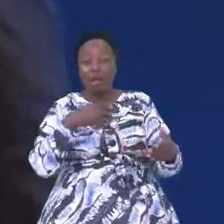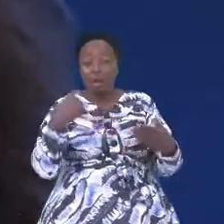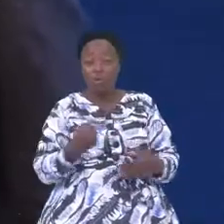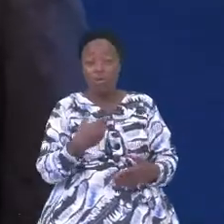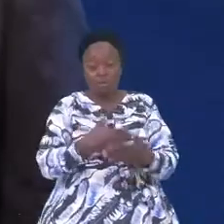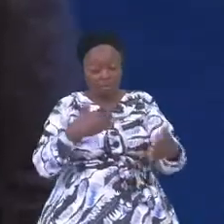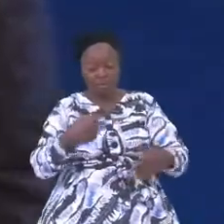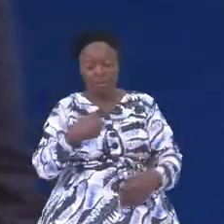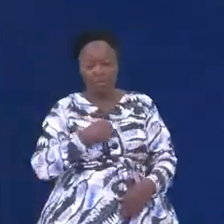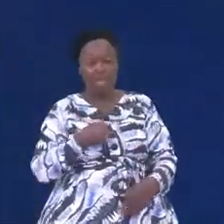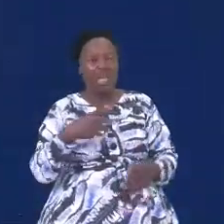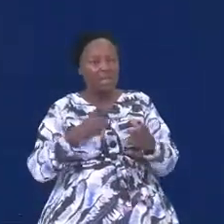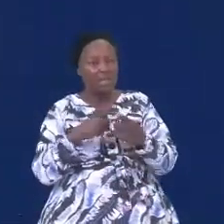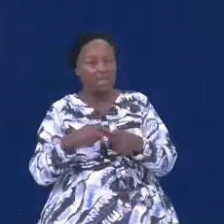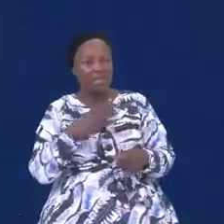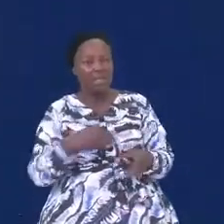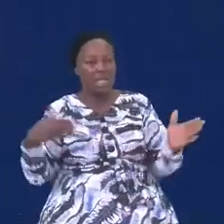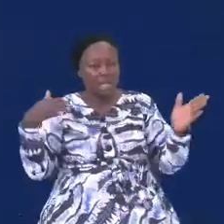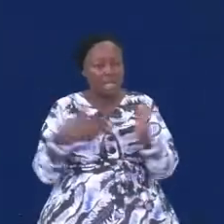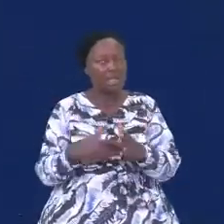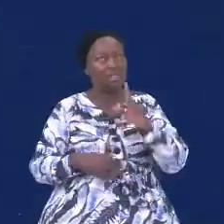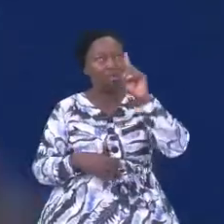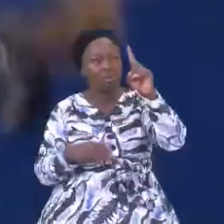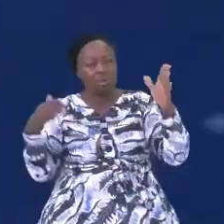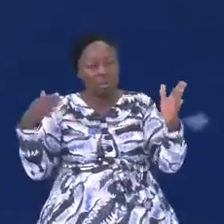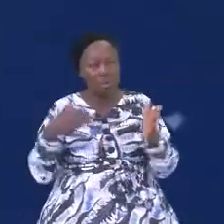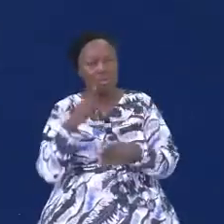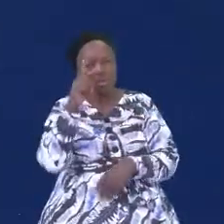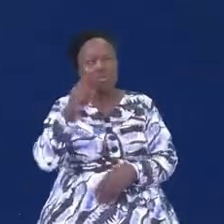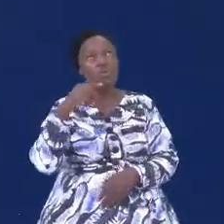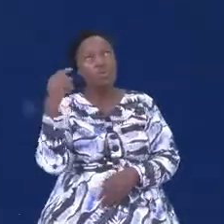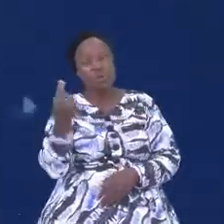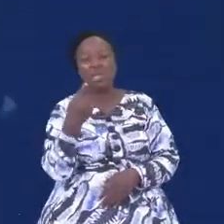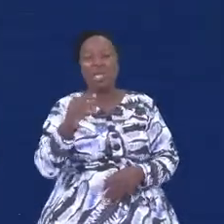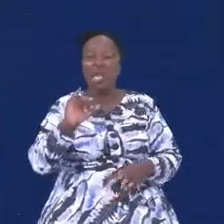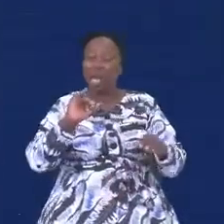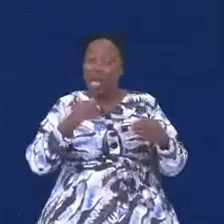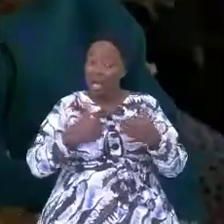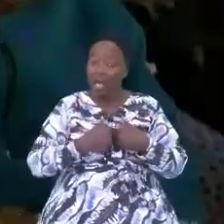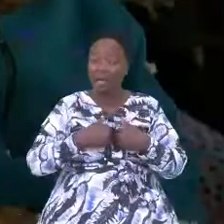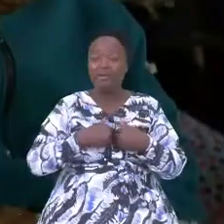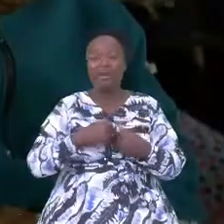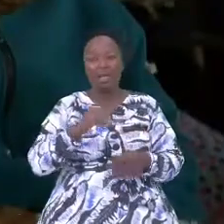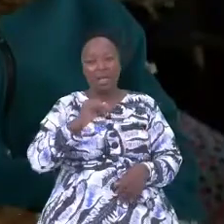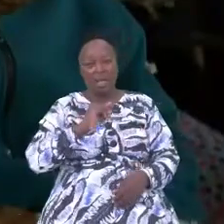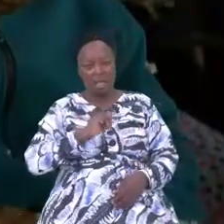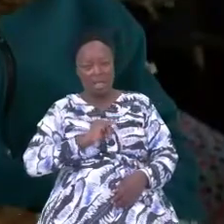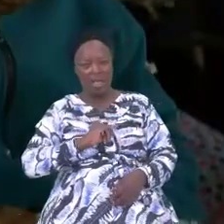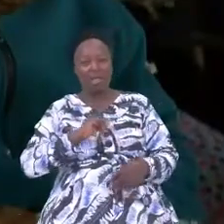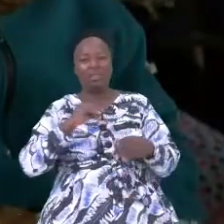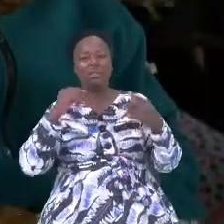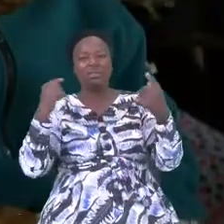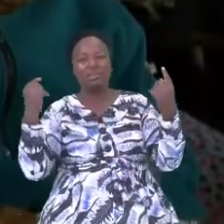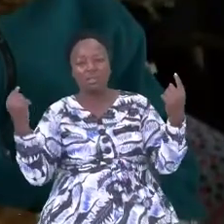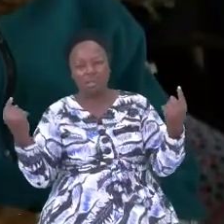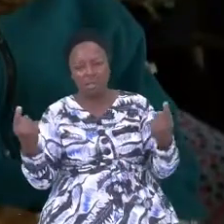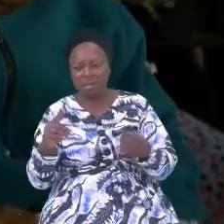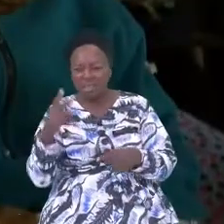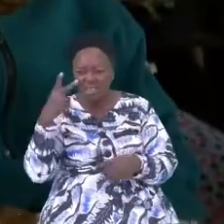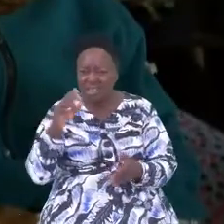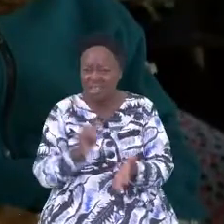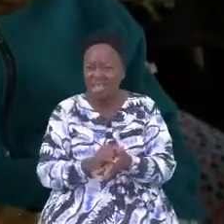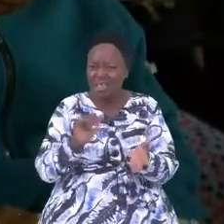4, against thee, thee only, have I sinned. Look at that. That's a man that